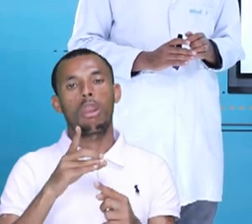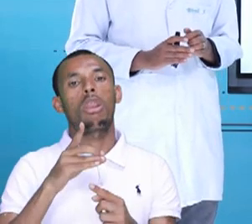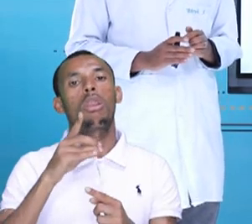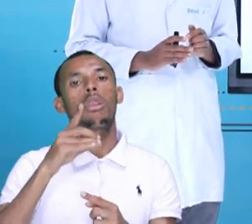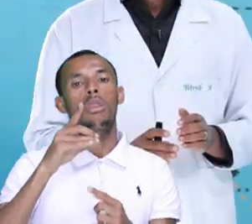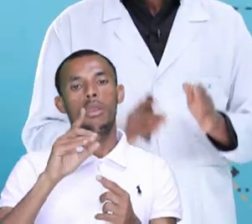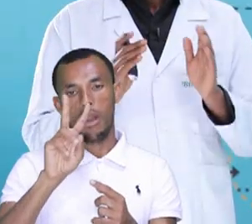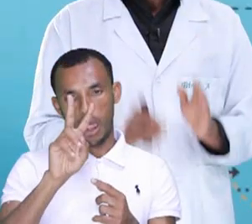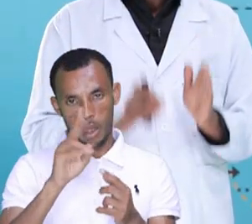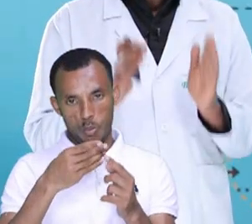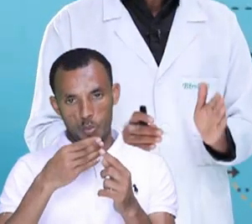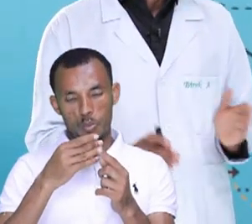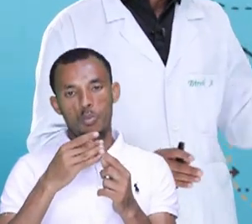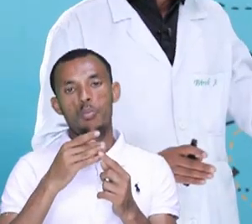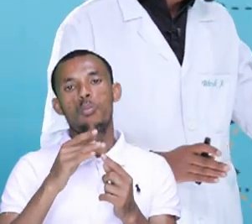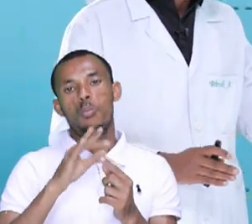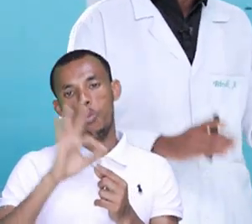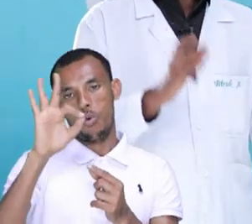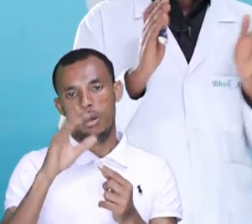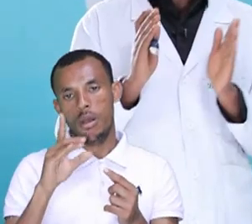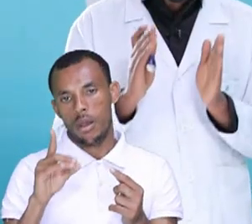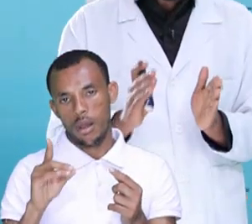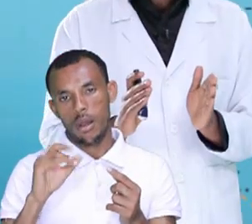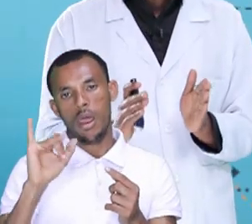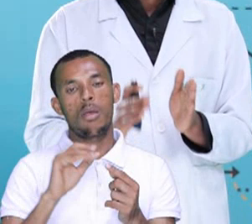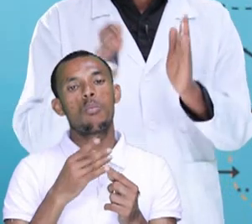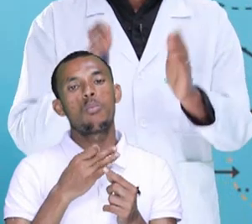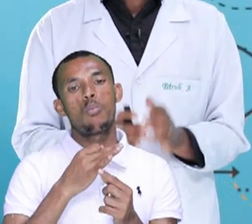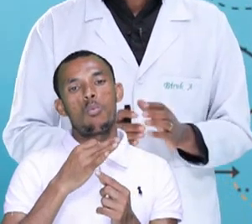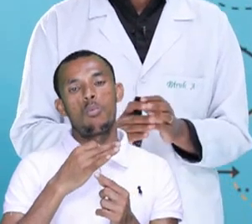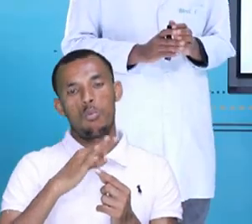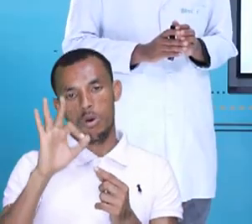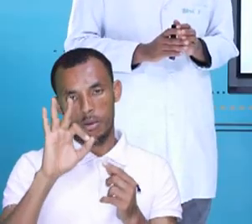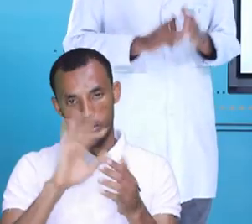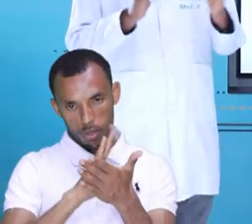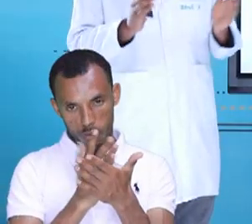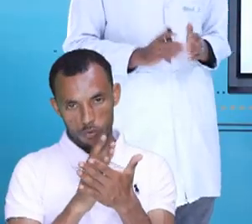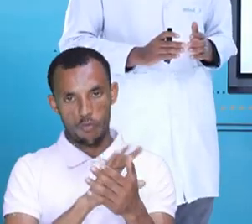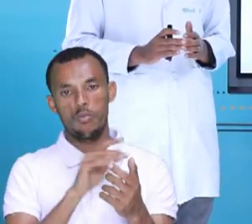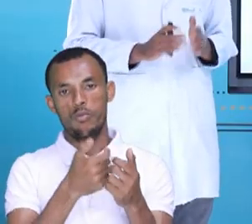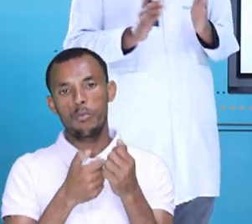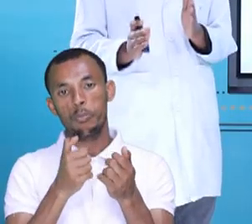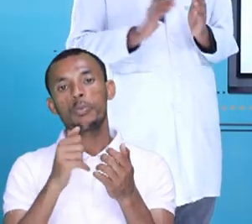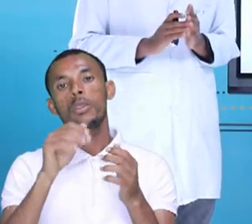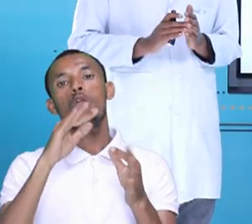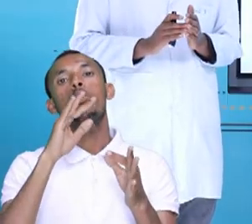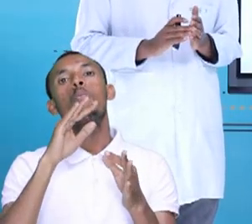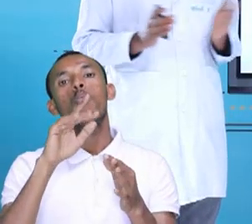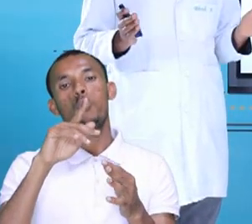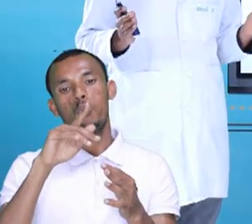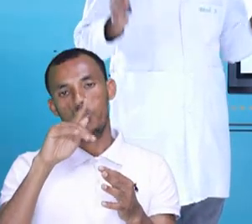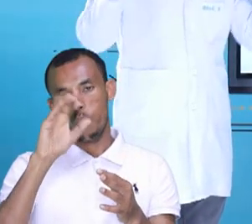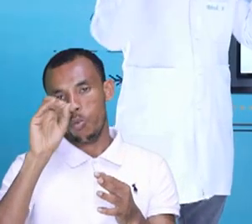dipole-dipole forces. Dipole-dipole is force of attraction between polar molecules. Between polar molecules. You know polar.